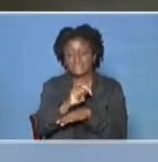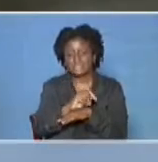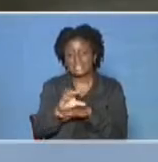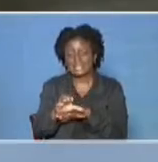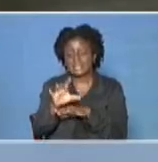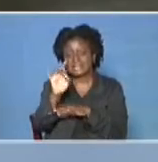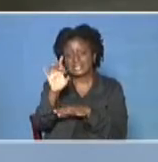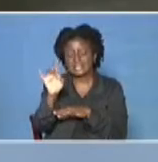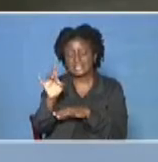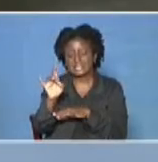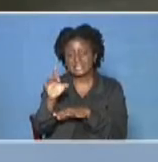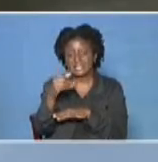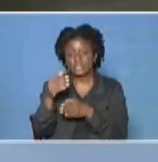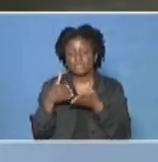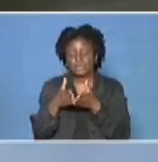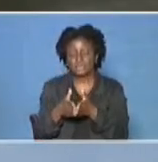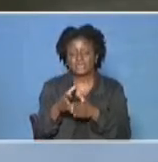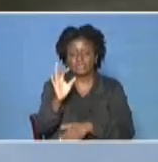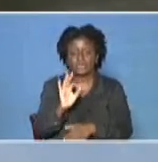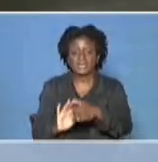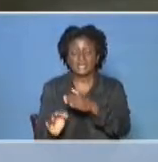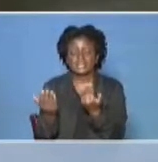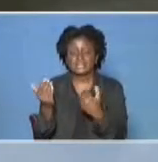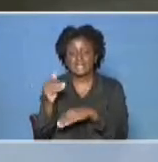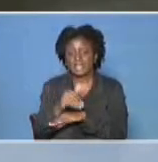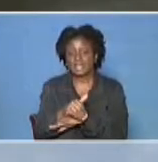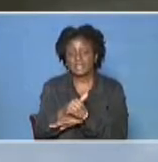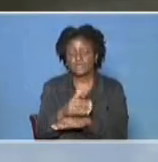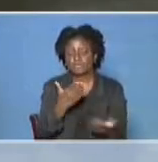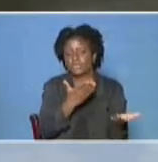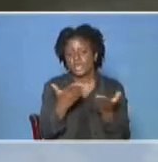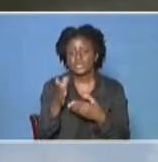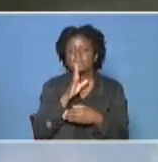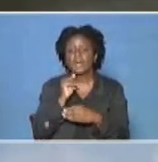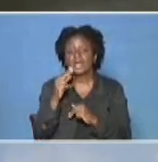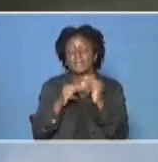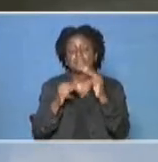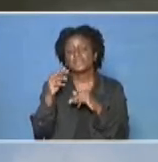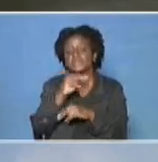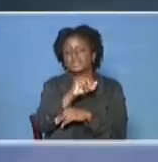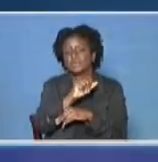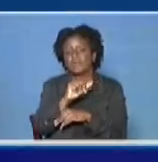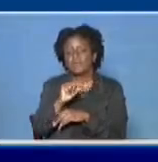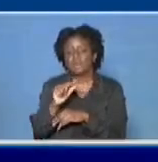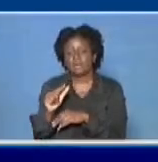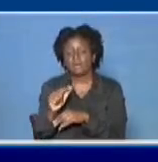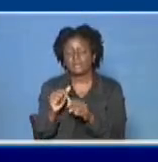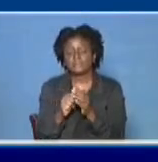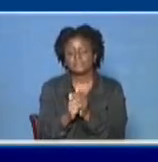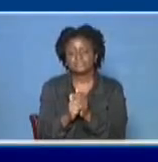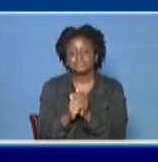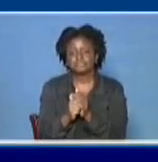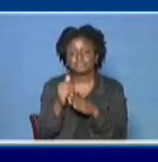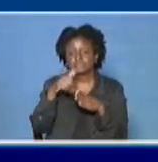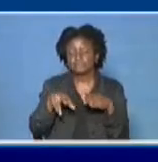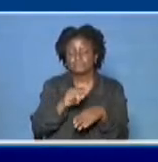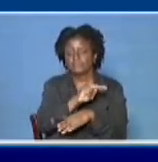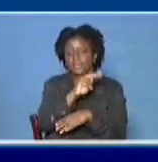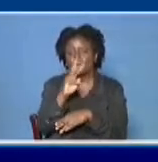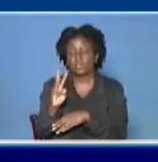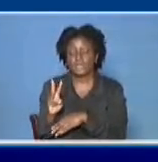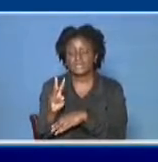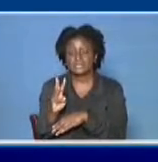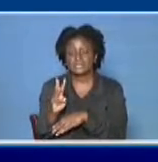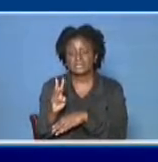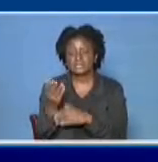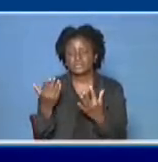degrees. And your boating forecast tonight is brought to you by Builders Mall, home of FYP, the Tower King, and the Paint Center. In the Northwestern Islands